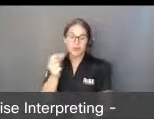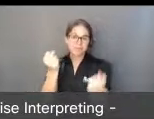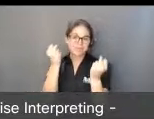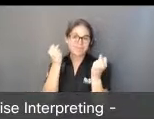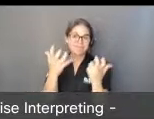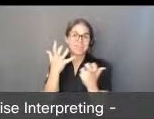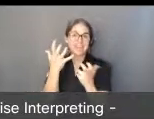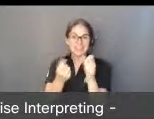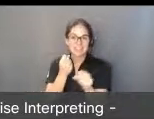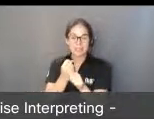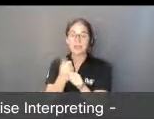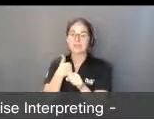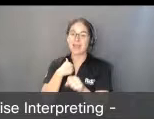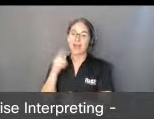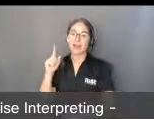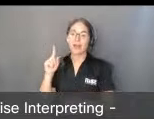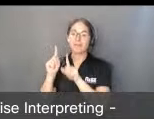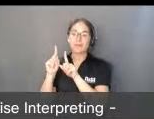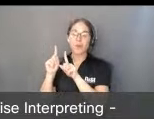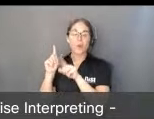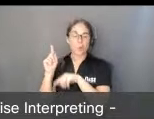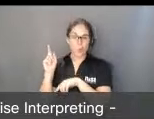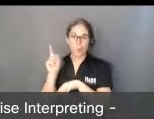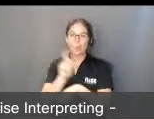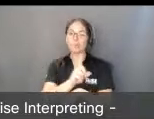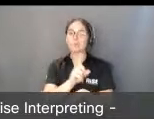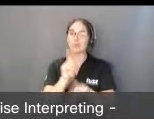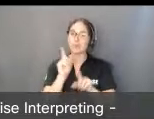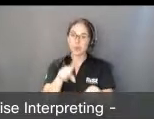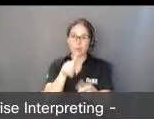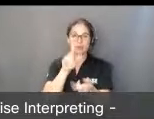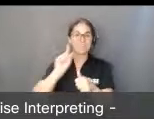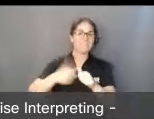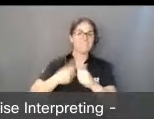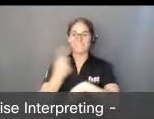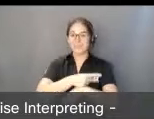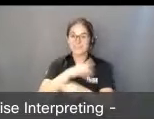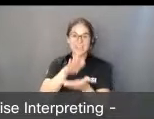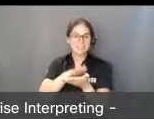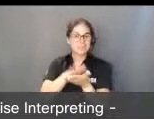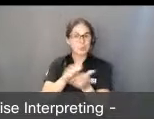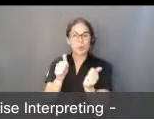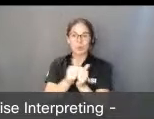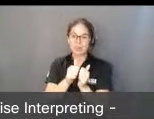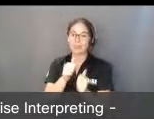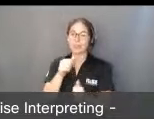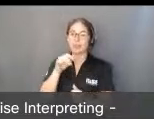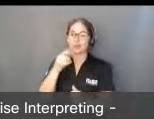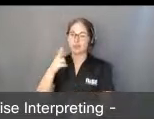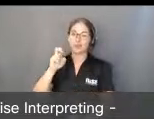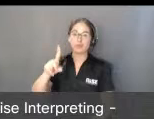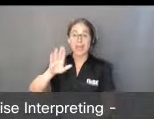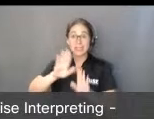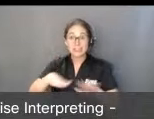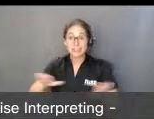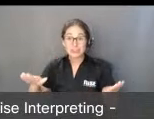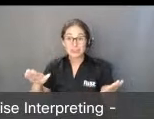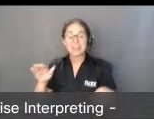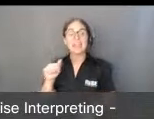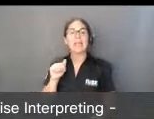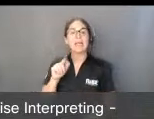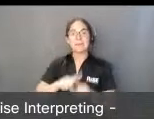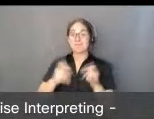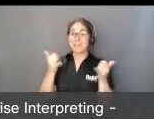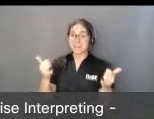my grandchildren to school on the first day and we'll put them on the bus and waved. And now I'm going to be right along with a lot